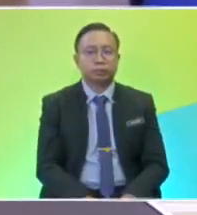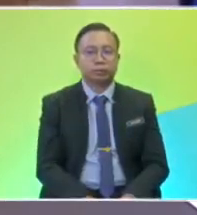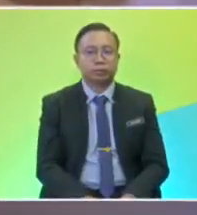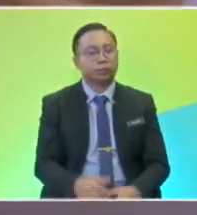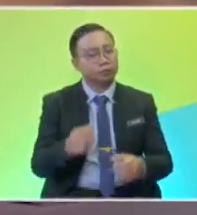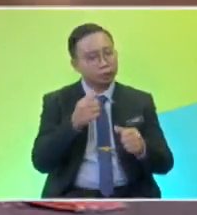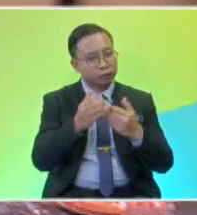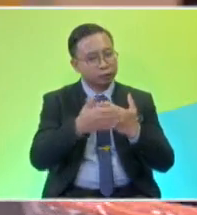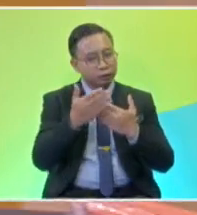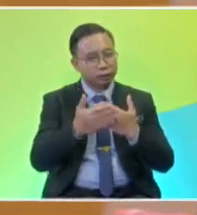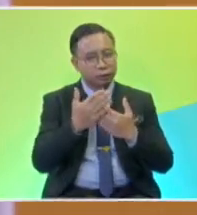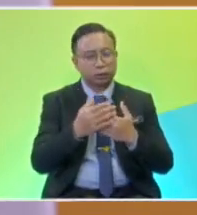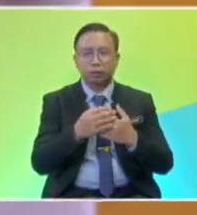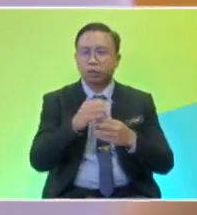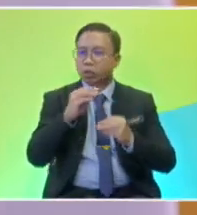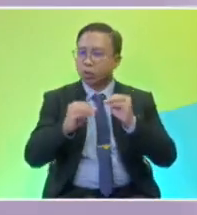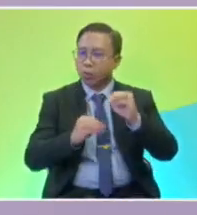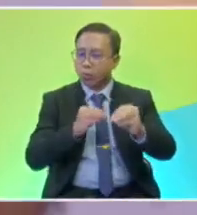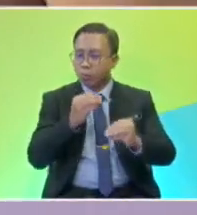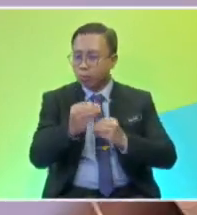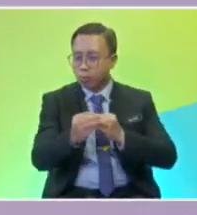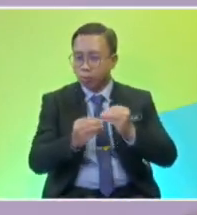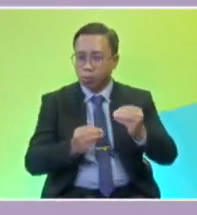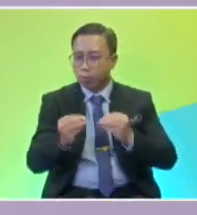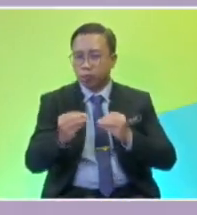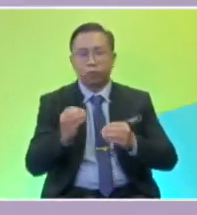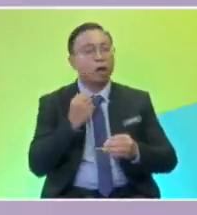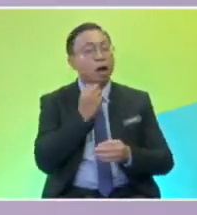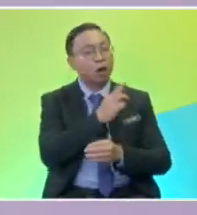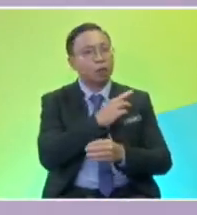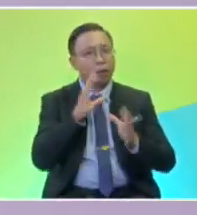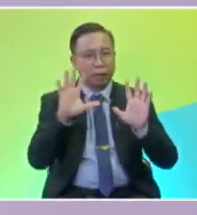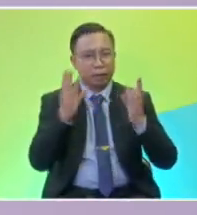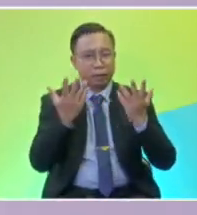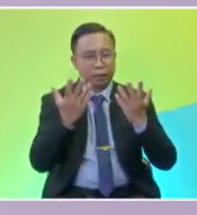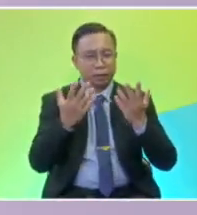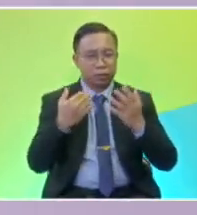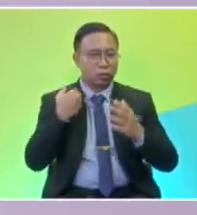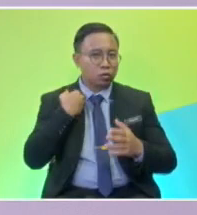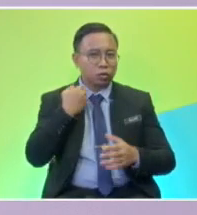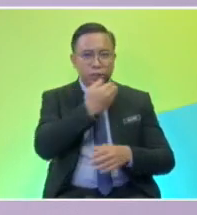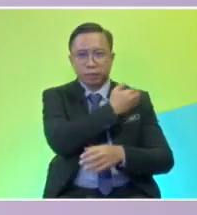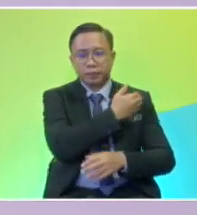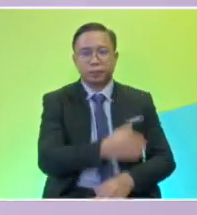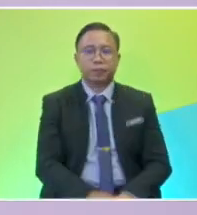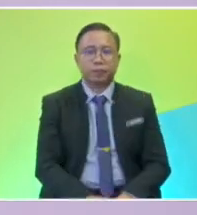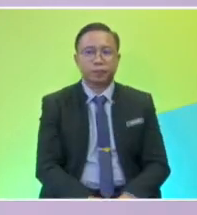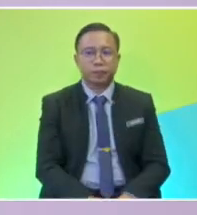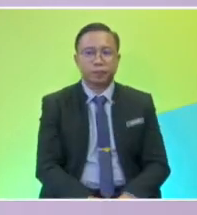Easy to move our shoulder. Yeah, shoulder. At the shoulder part, okay? Correct. Right. And then to move